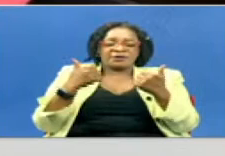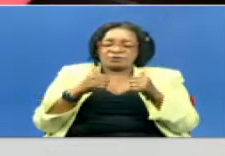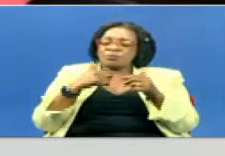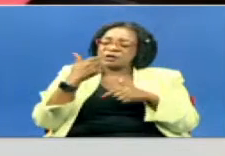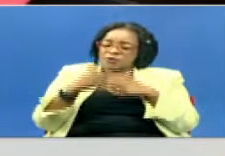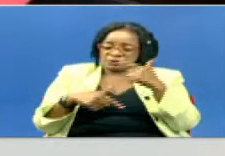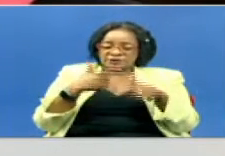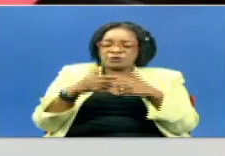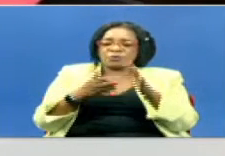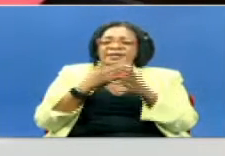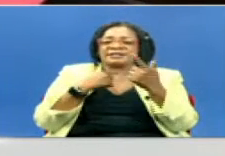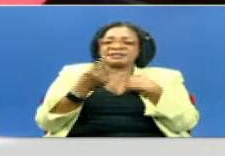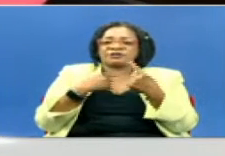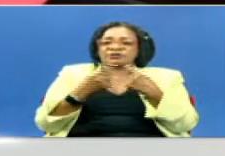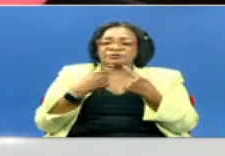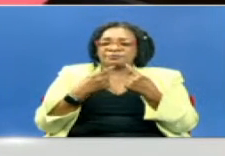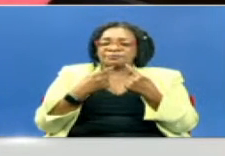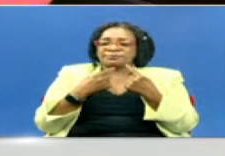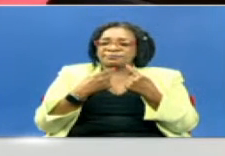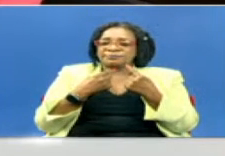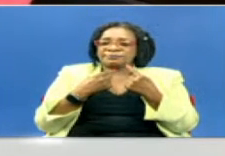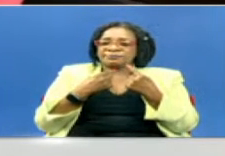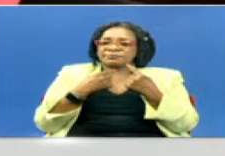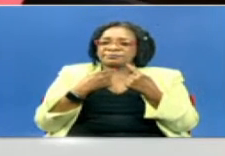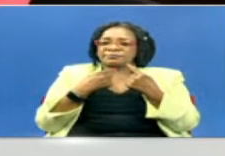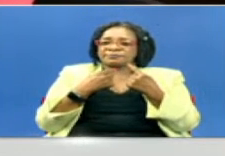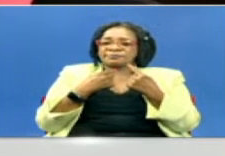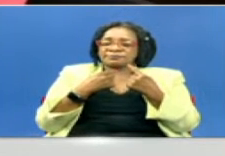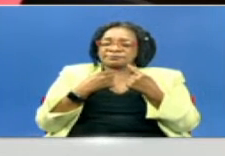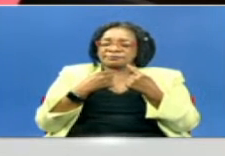continue with discussions. But Mheshimiwa, the talk of your